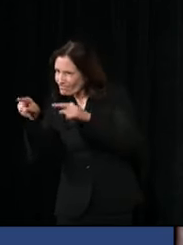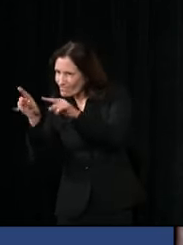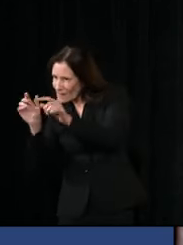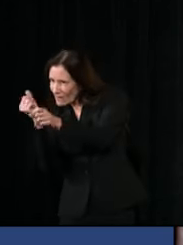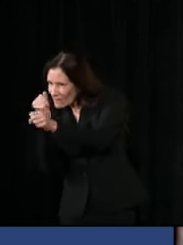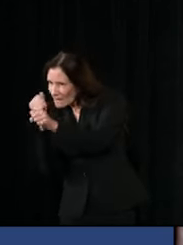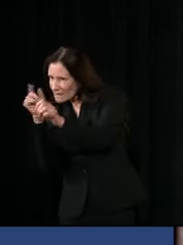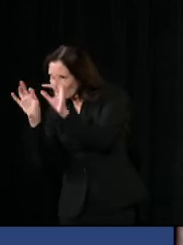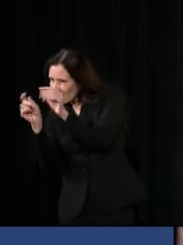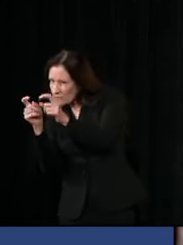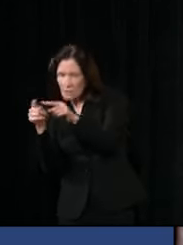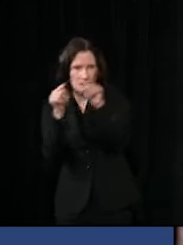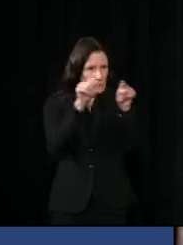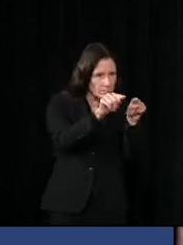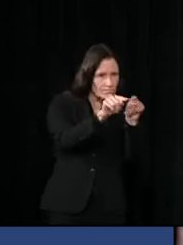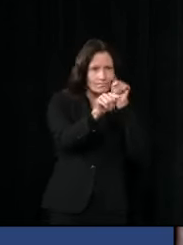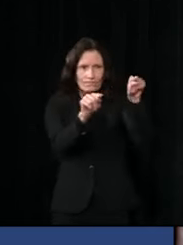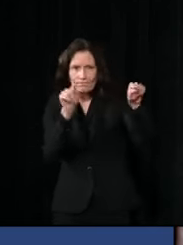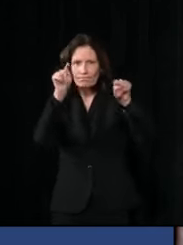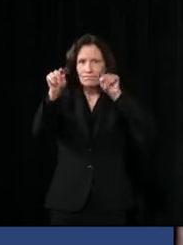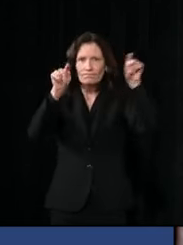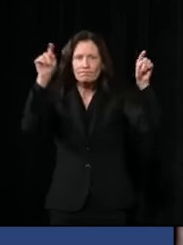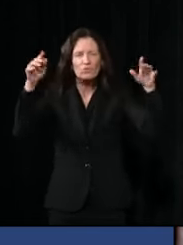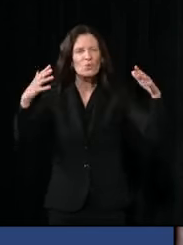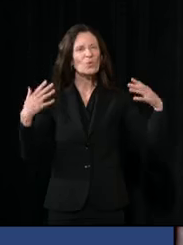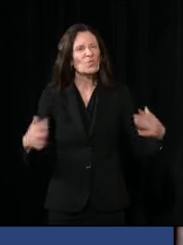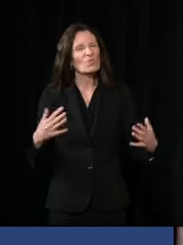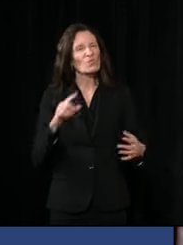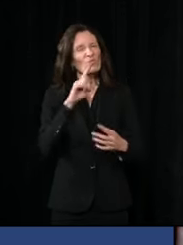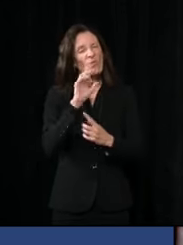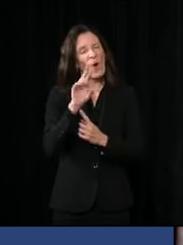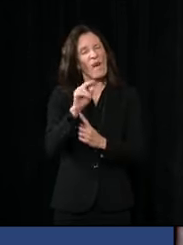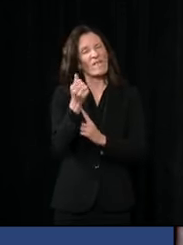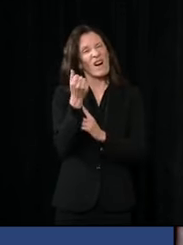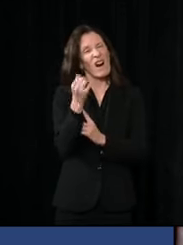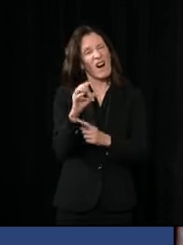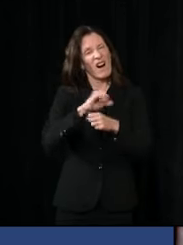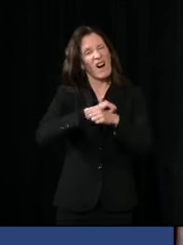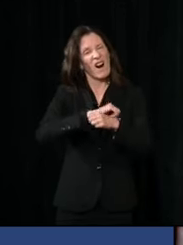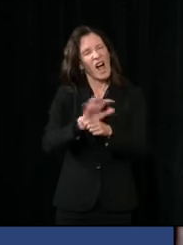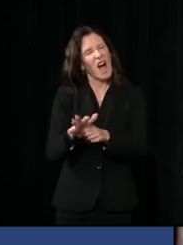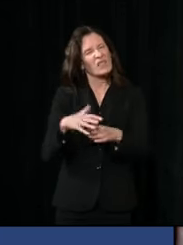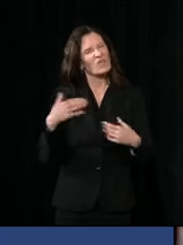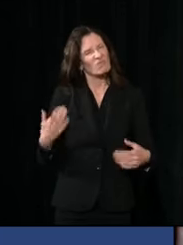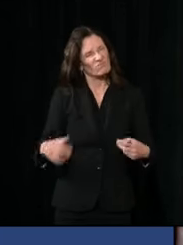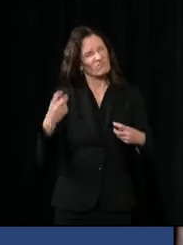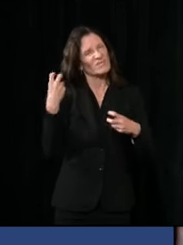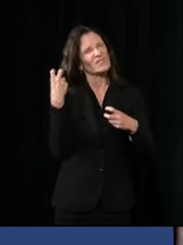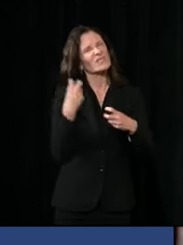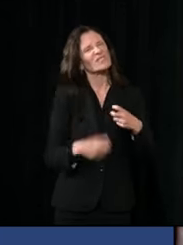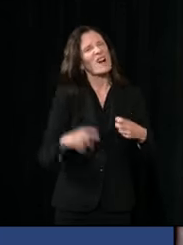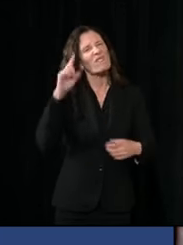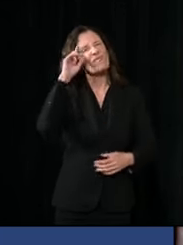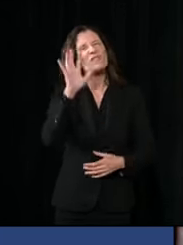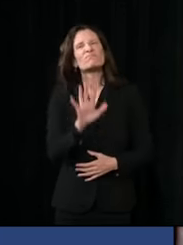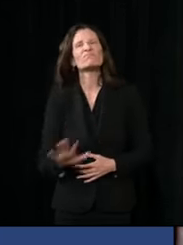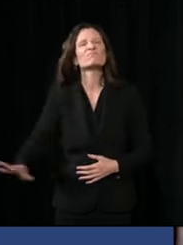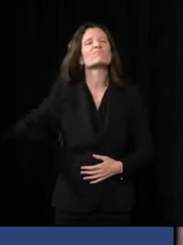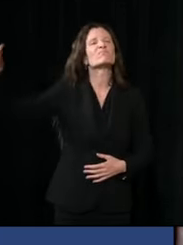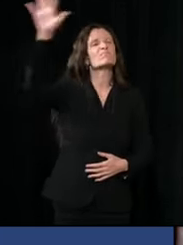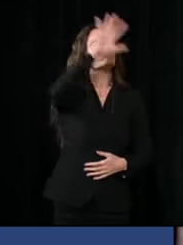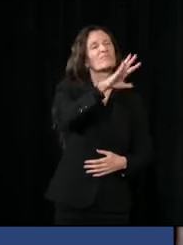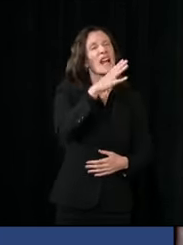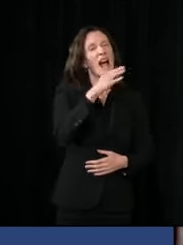revealed underlying hardship for many. The countless workers who deliver food, who stock shelves, who work a